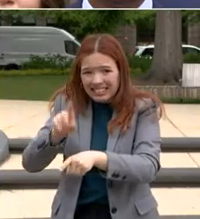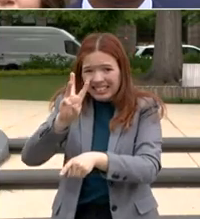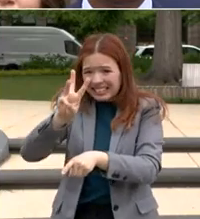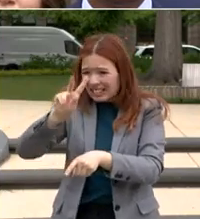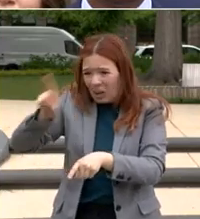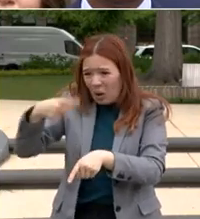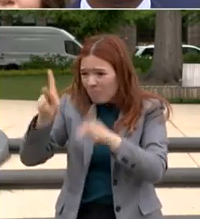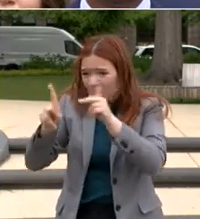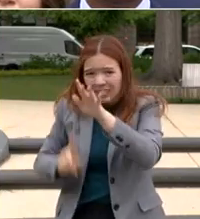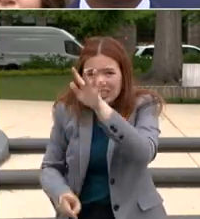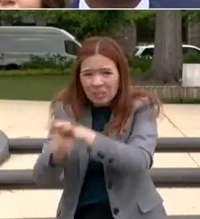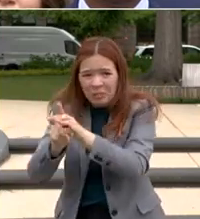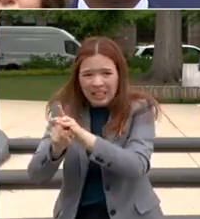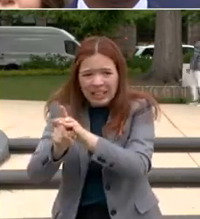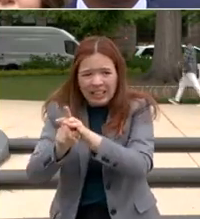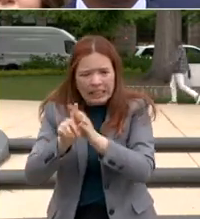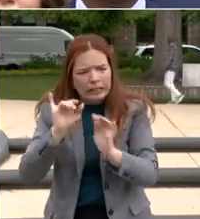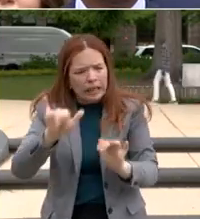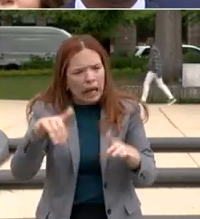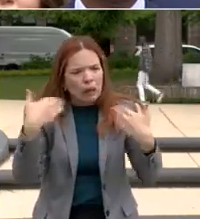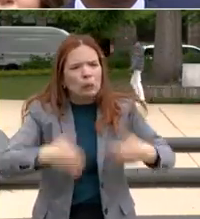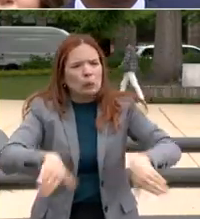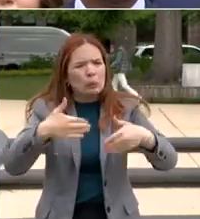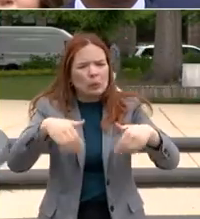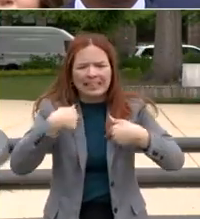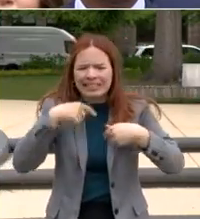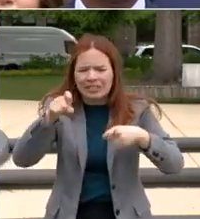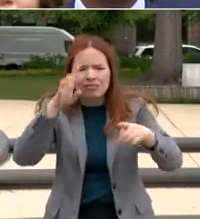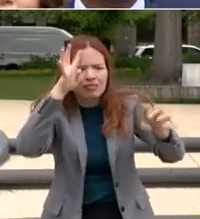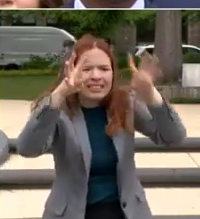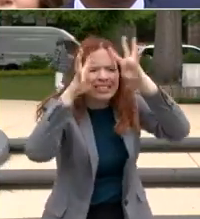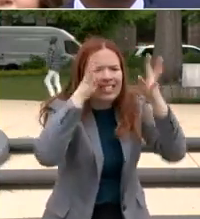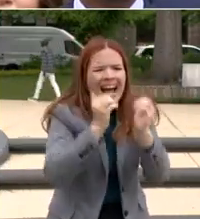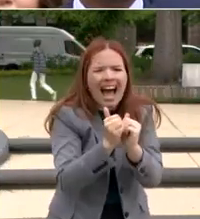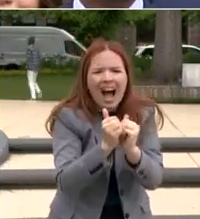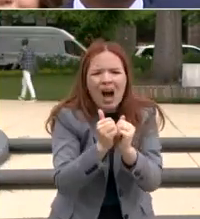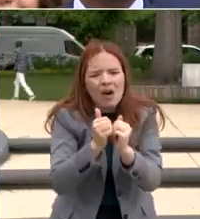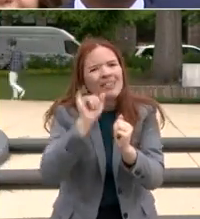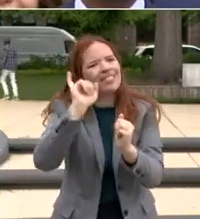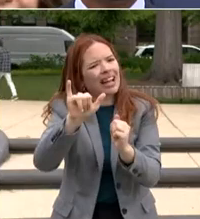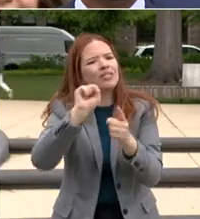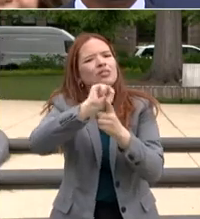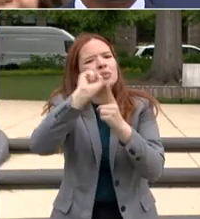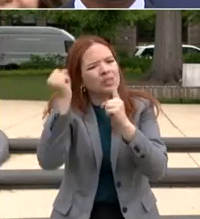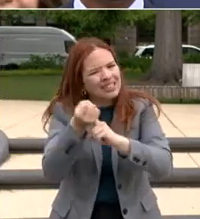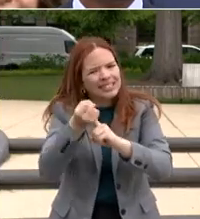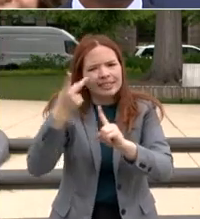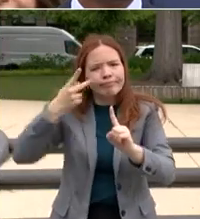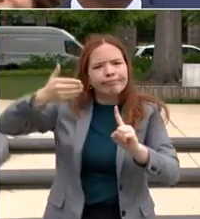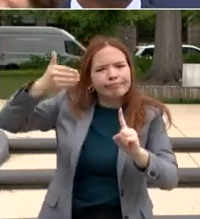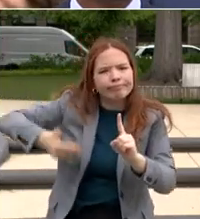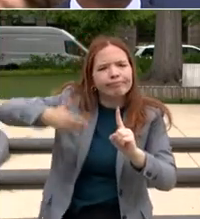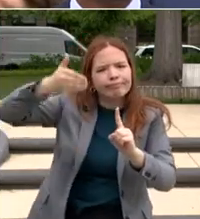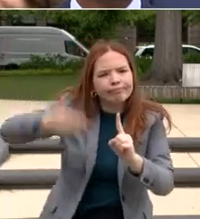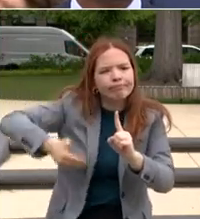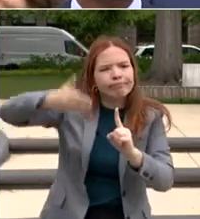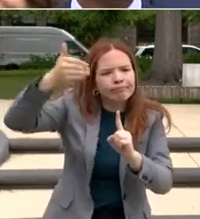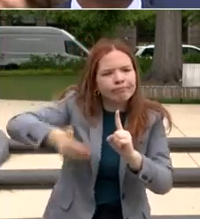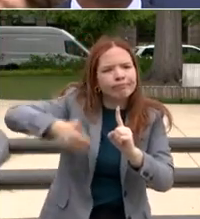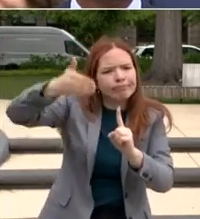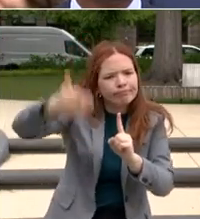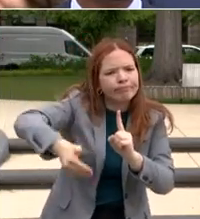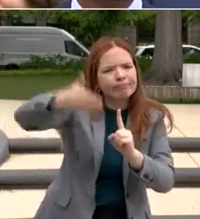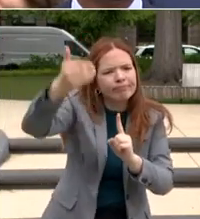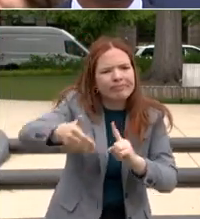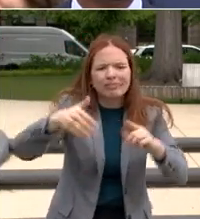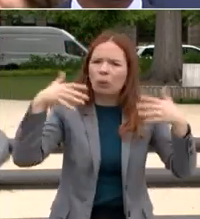troubled. But instead, that same scenario repeated itself over and over